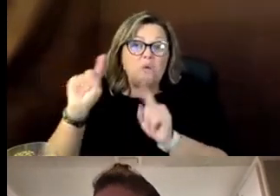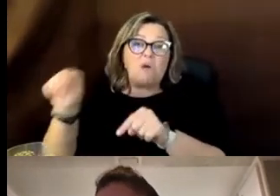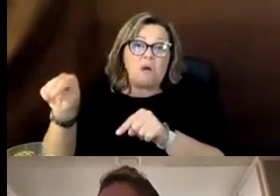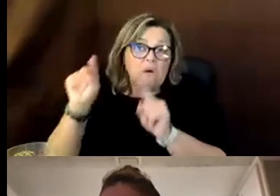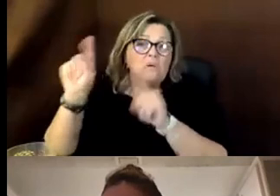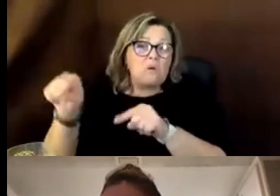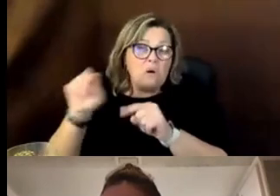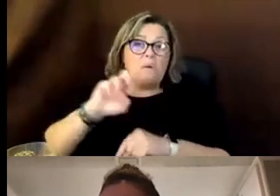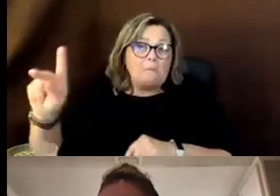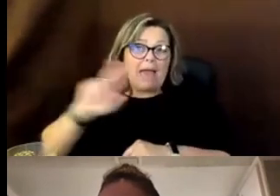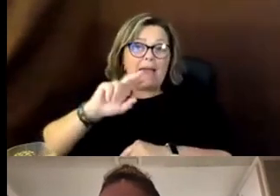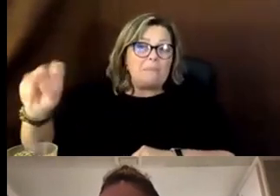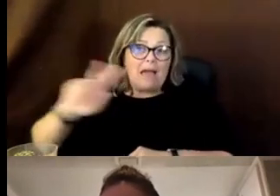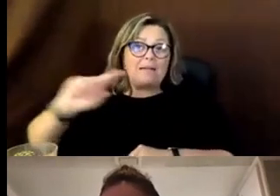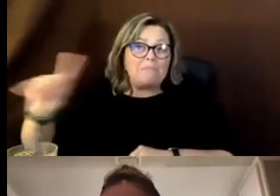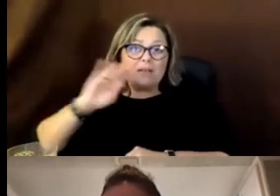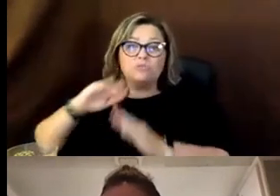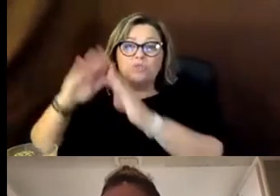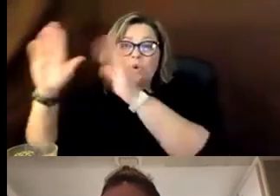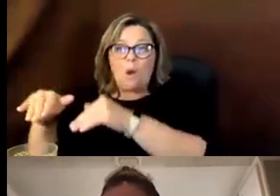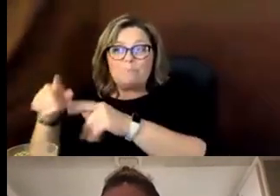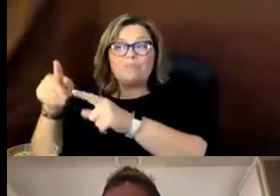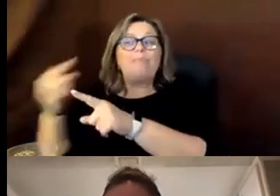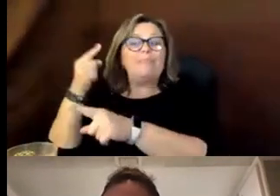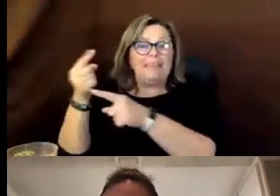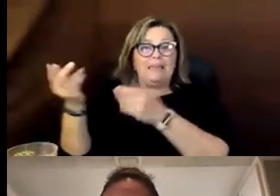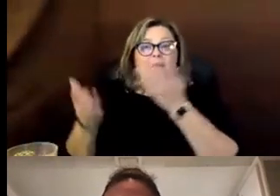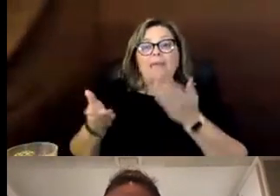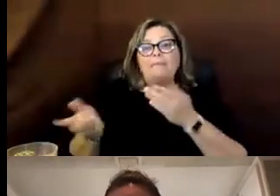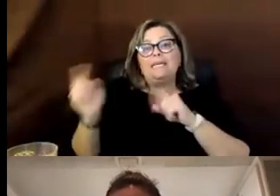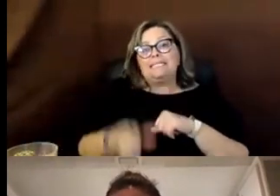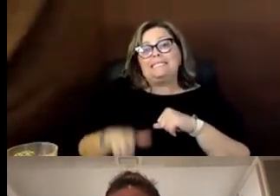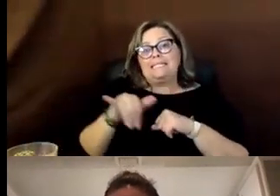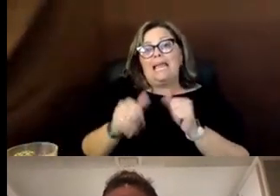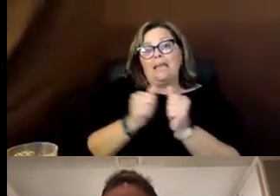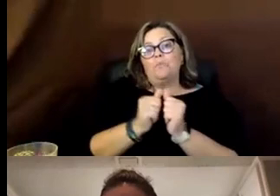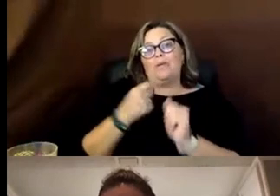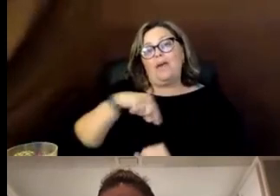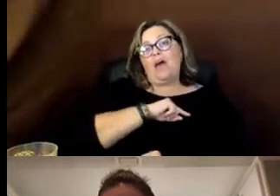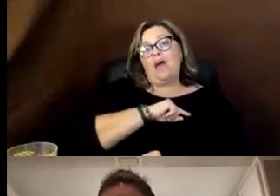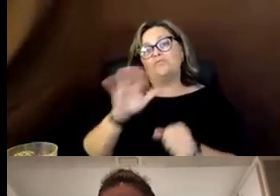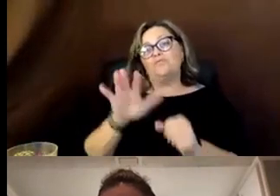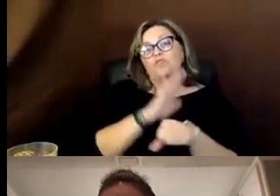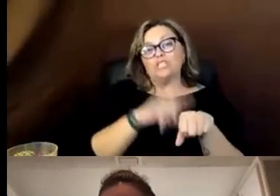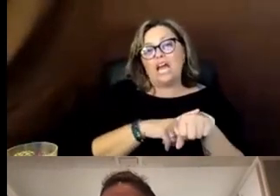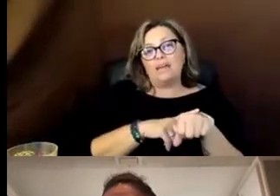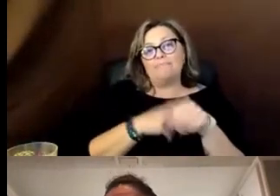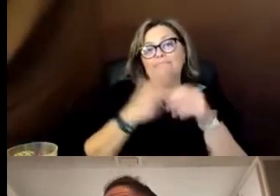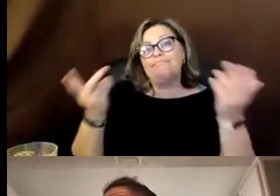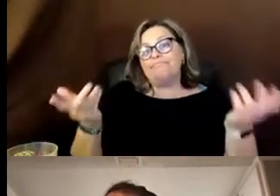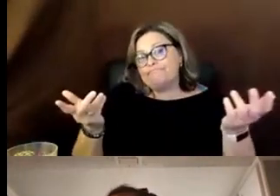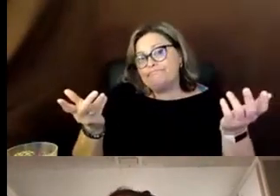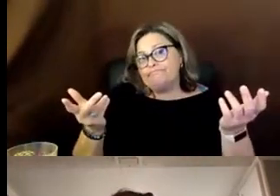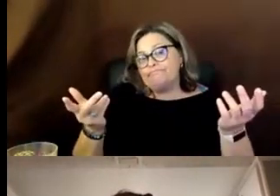being with us full time is quite possible, which leaves us with the whole idea of opening up her